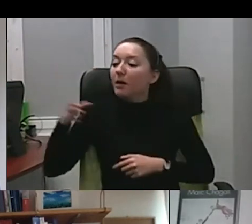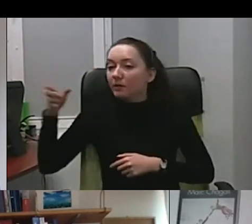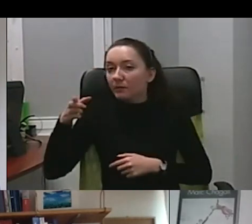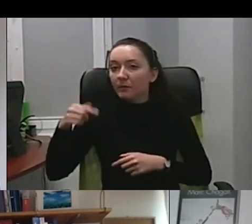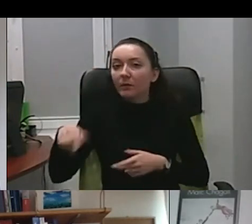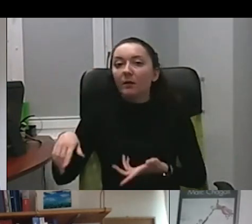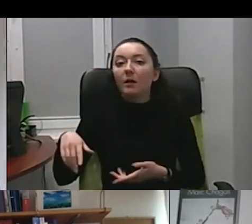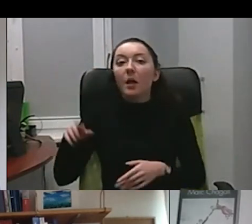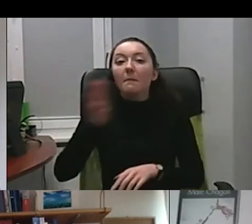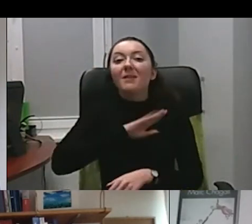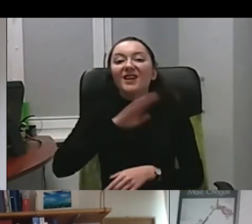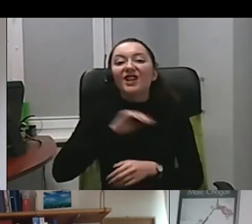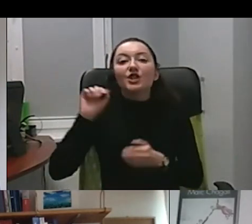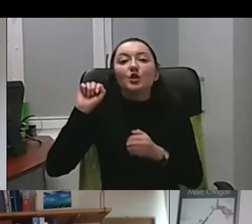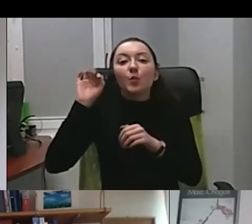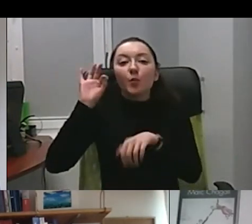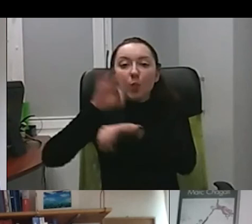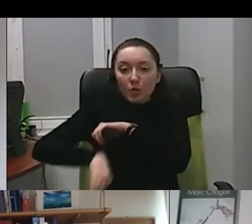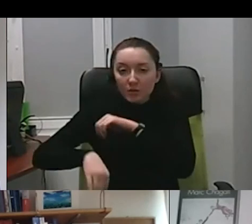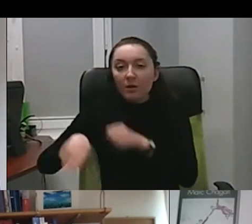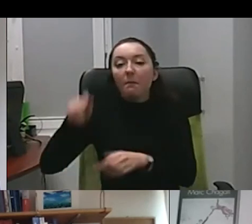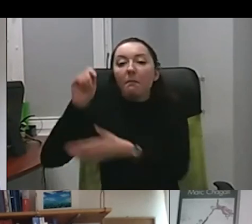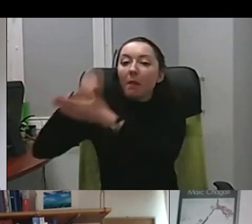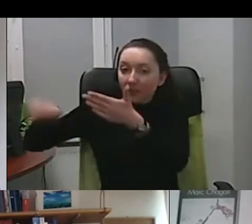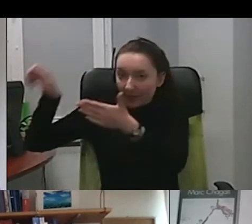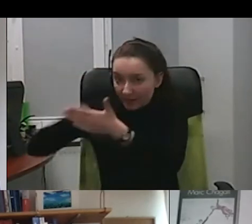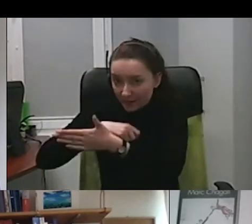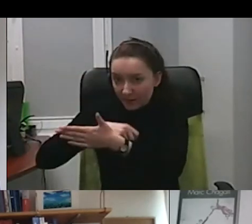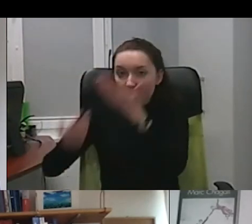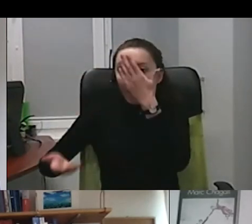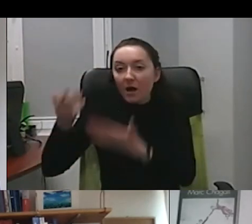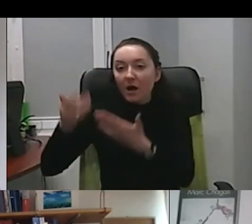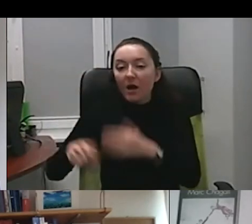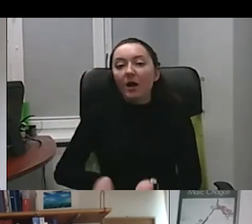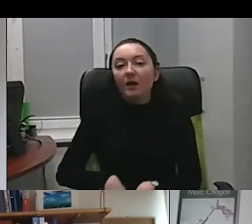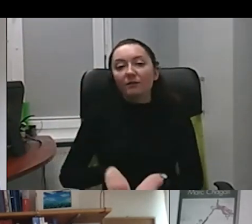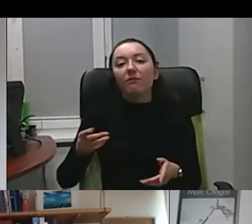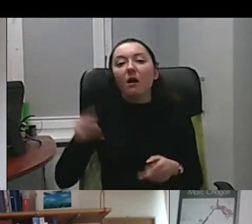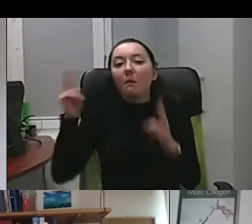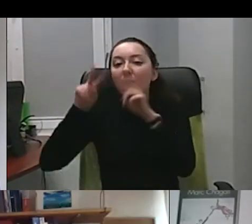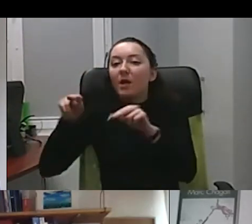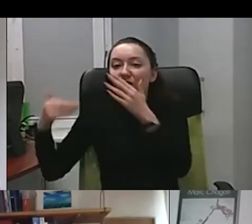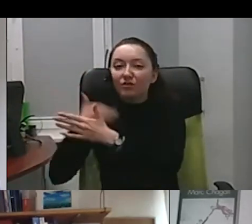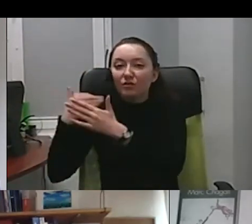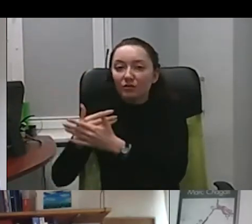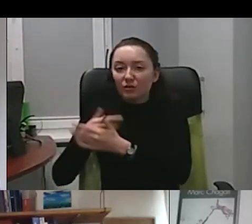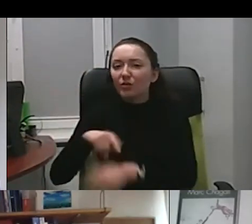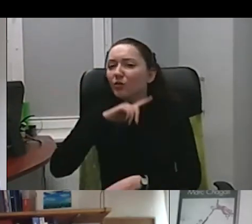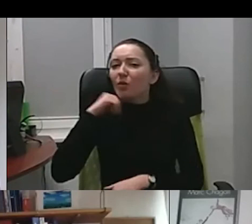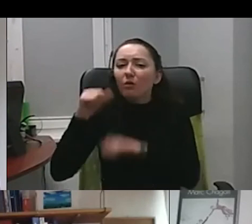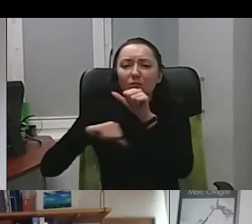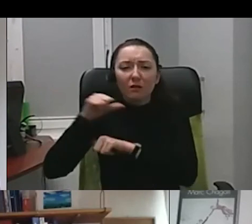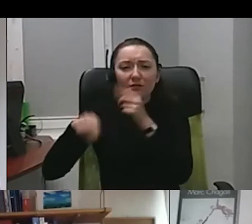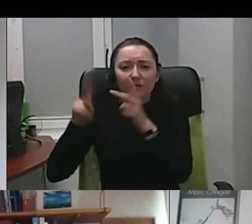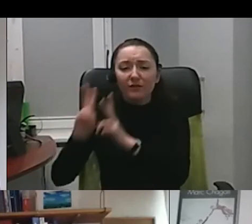on executions be adopted. And this has been a call of the international community for several decades, but in spite